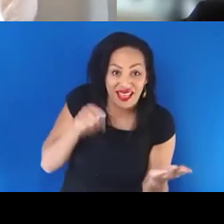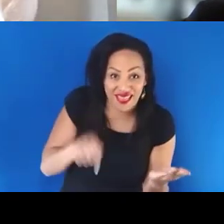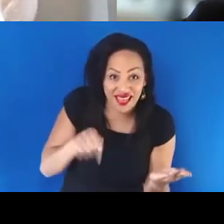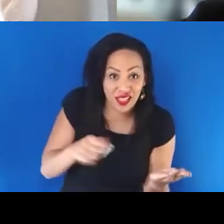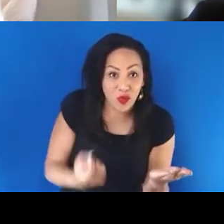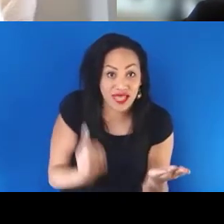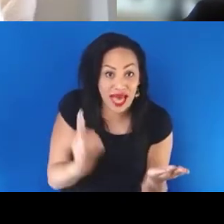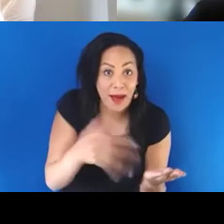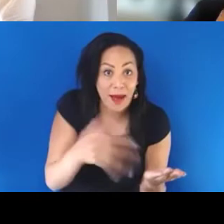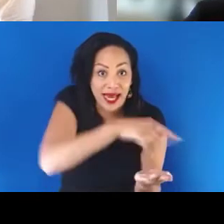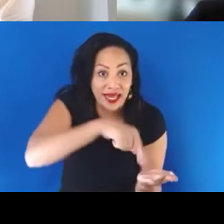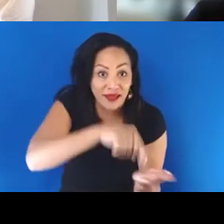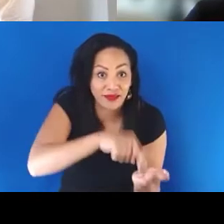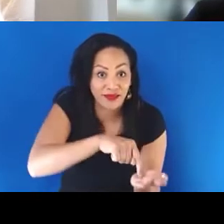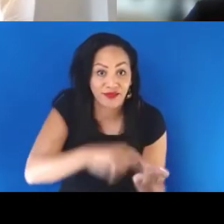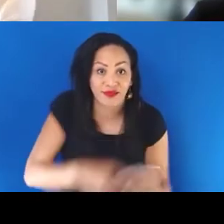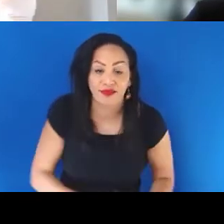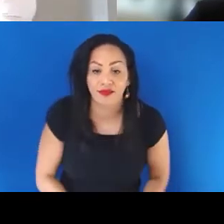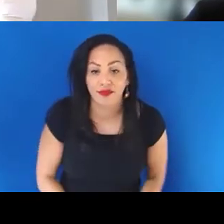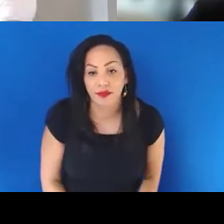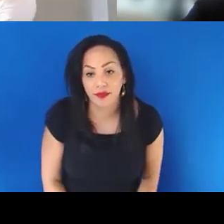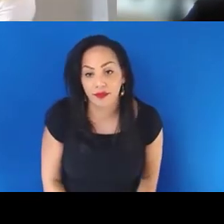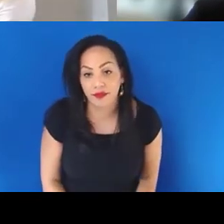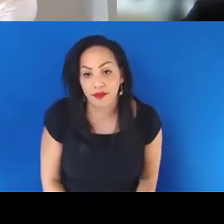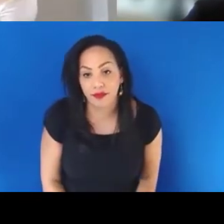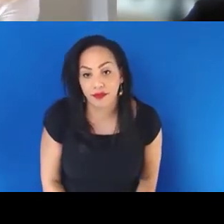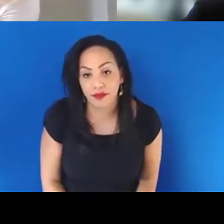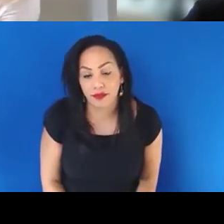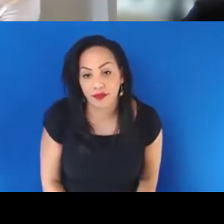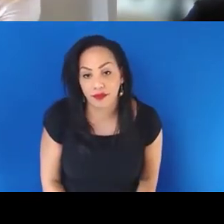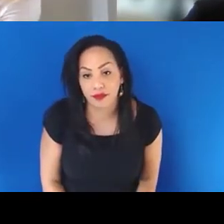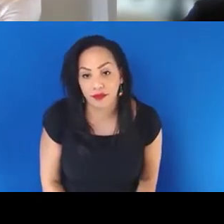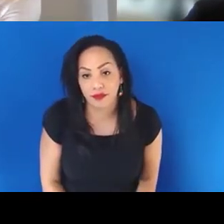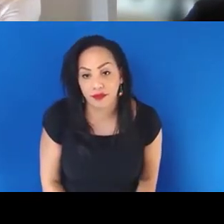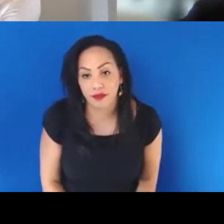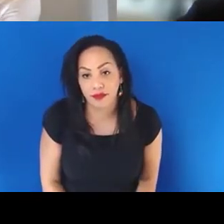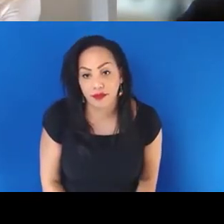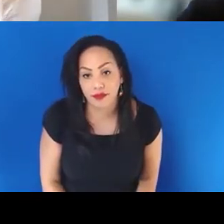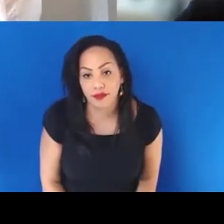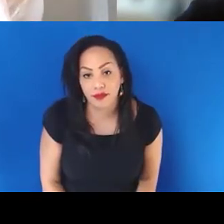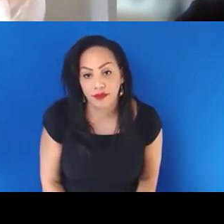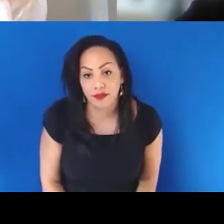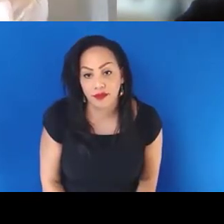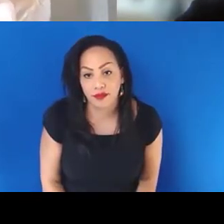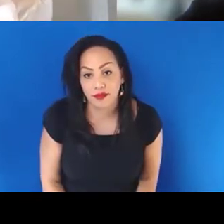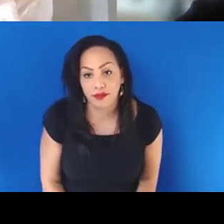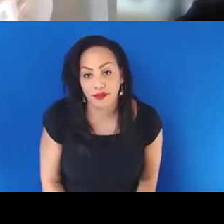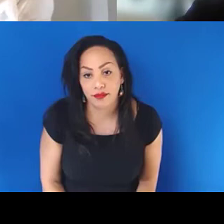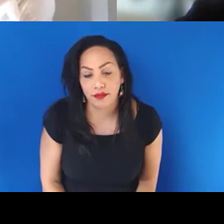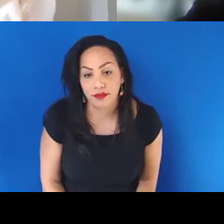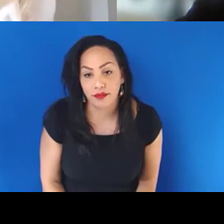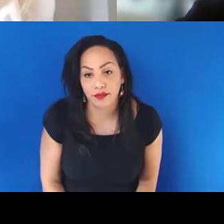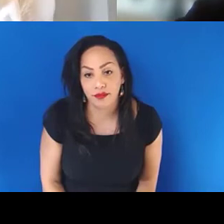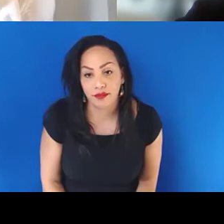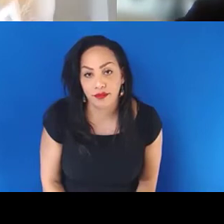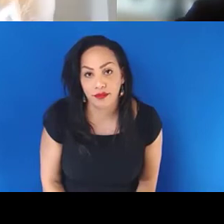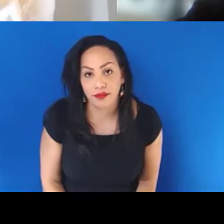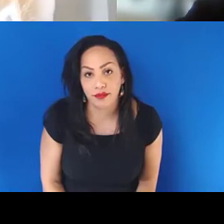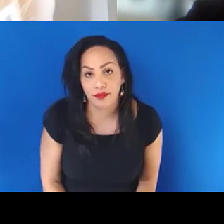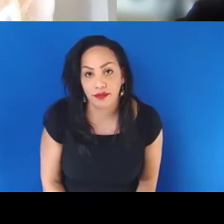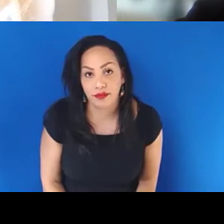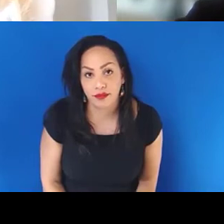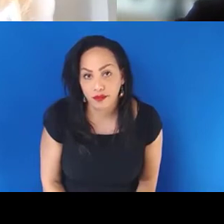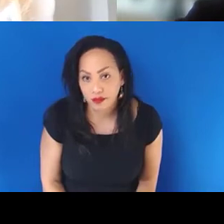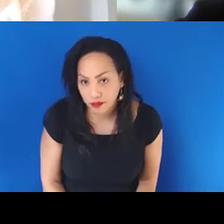affairs in spite of, you know, I don't want to skip over some of the